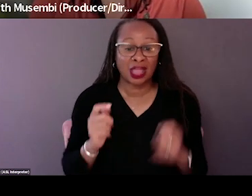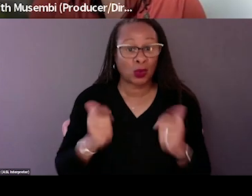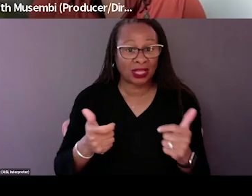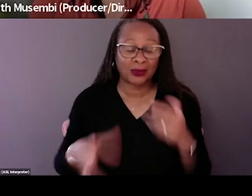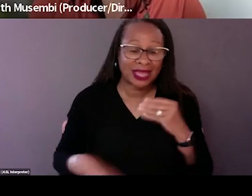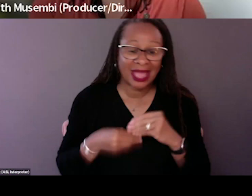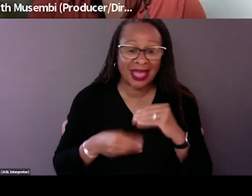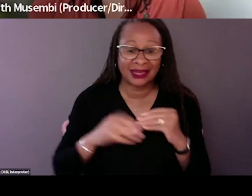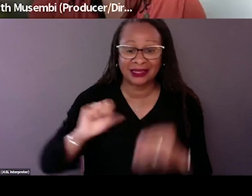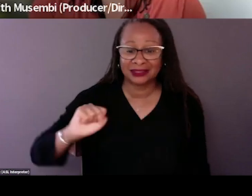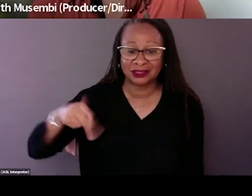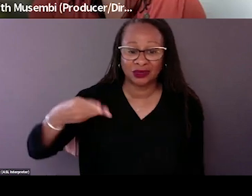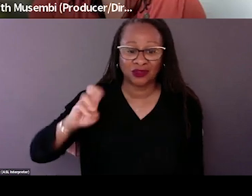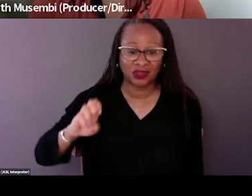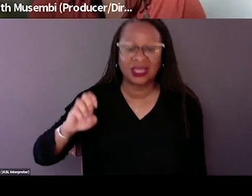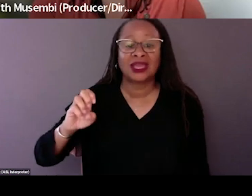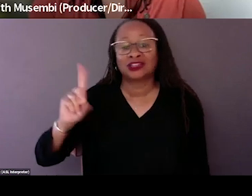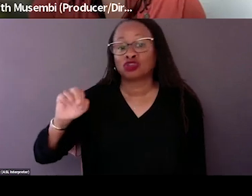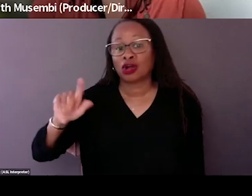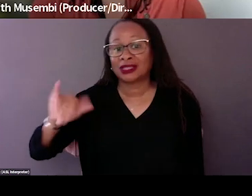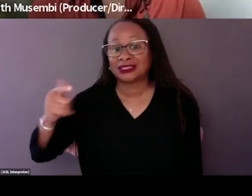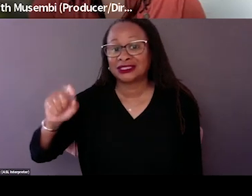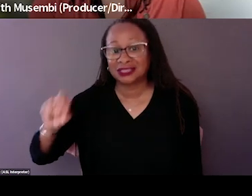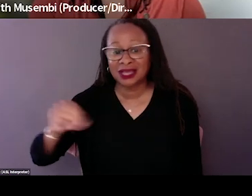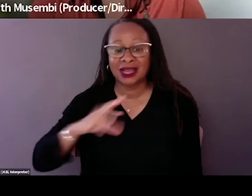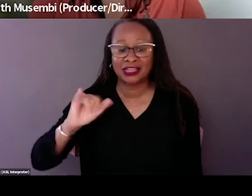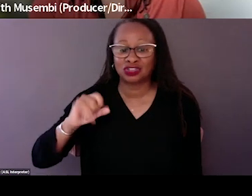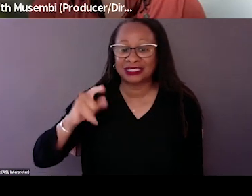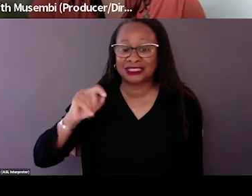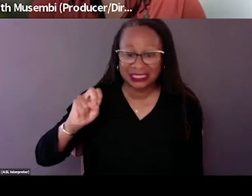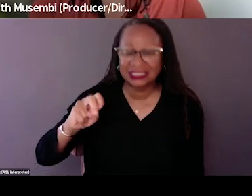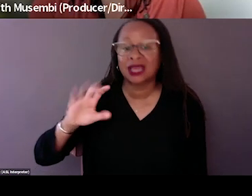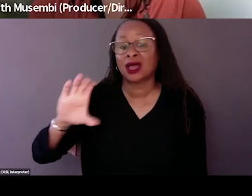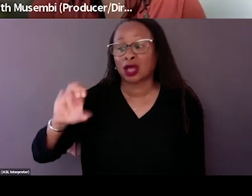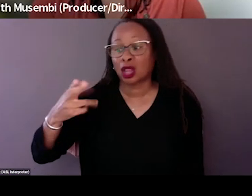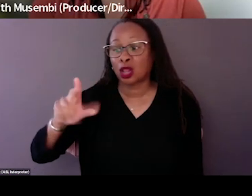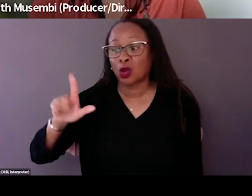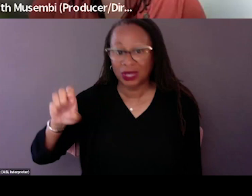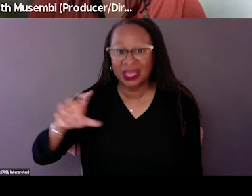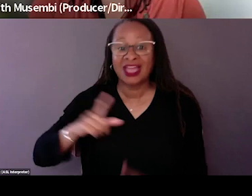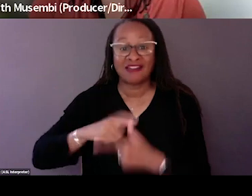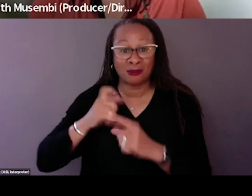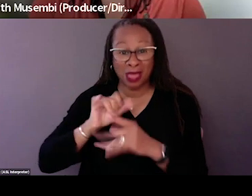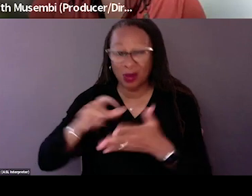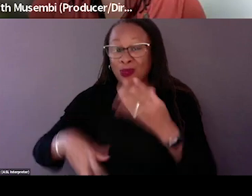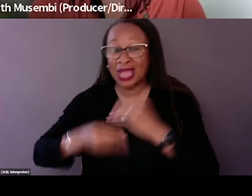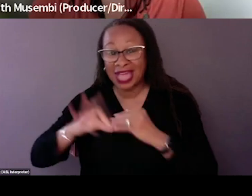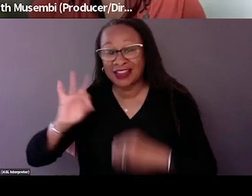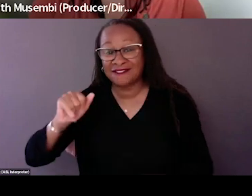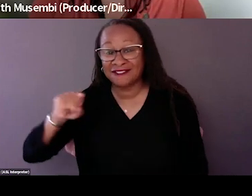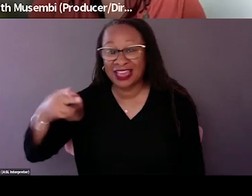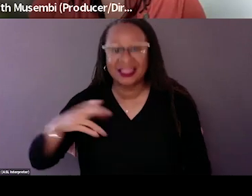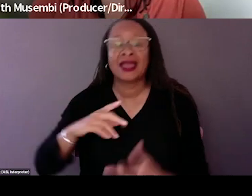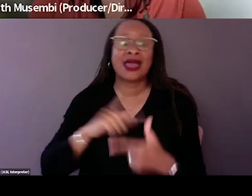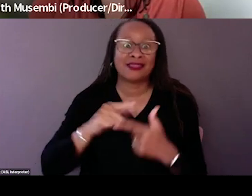Sophie into that mission, and Justine and Chloe. And then from there, Faith and the whole thing kind of grew into a team, as we